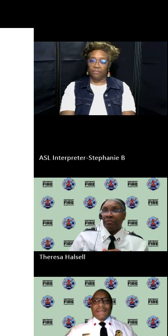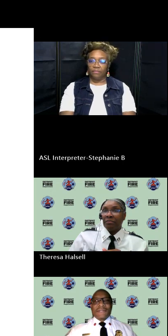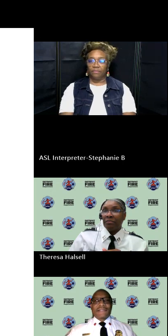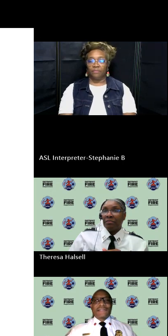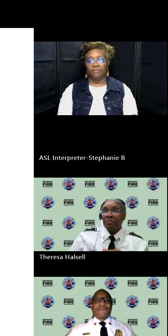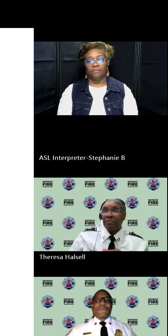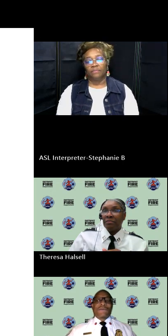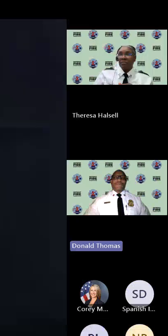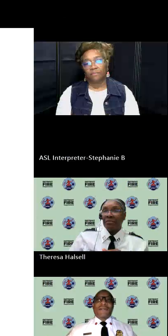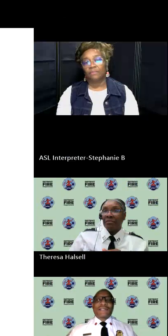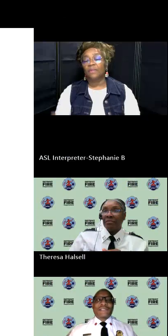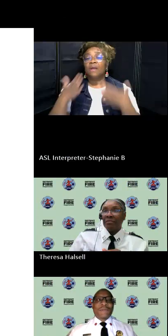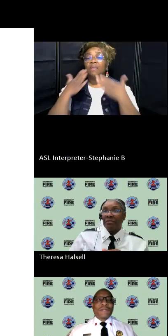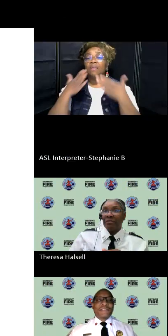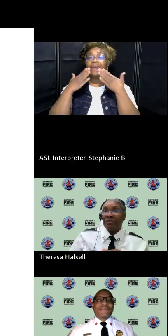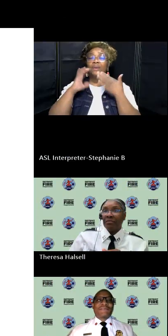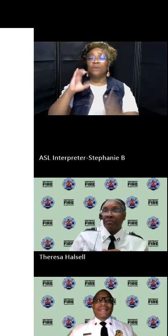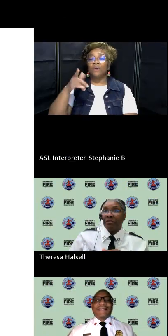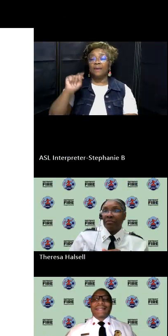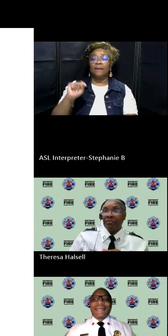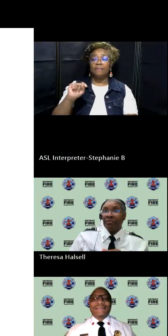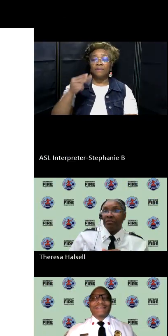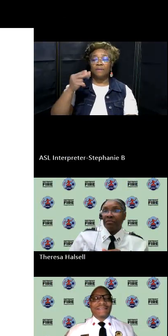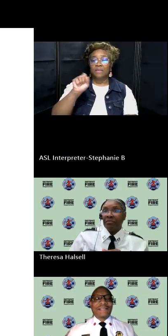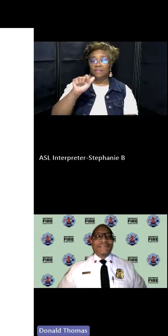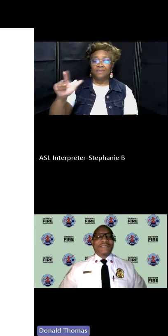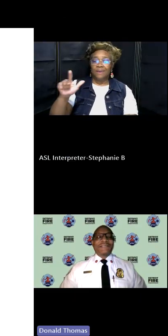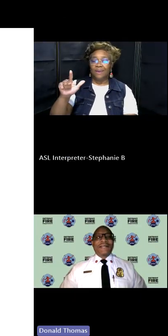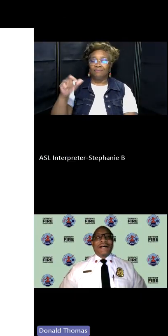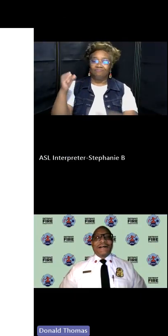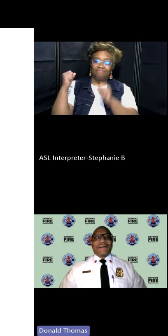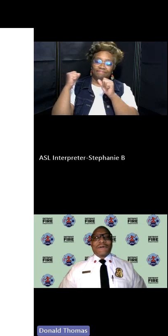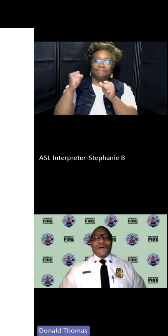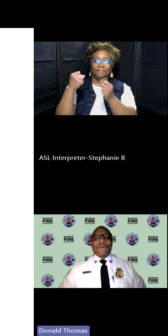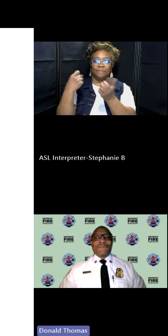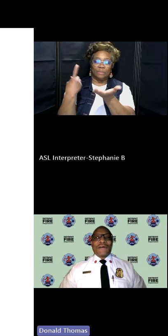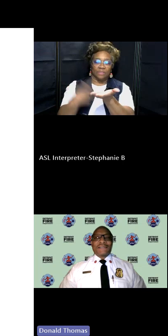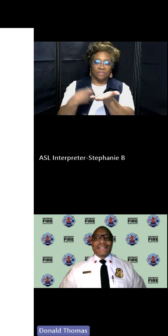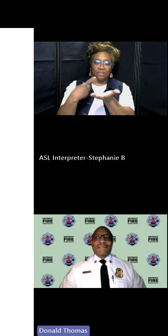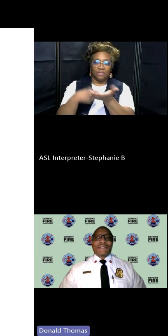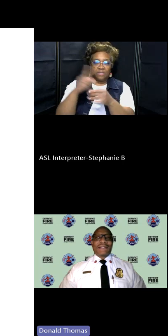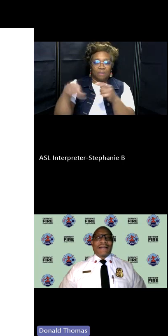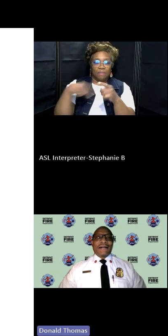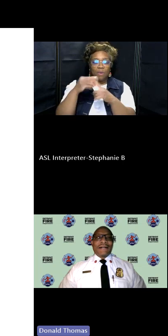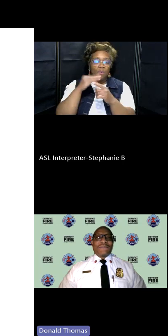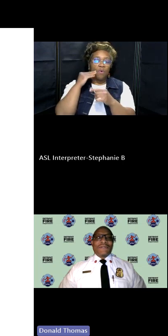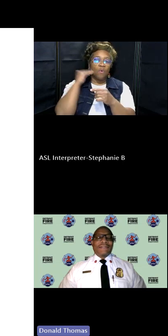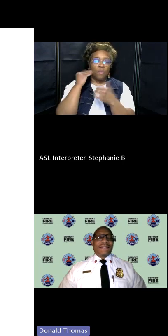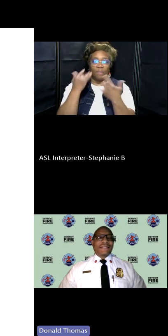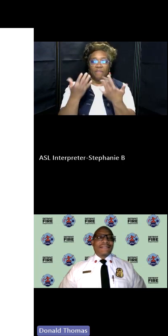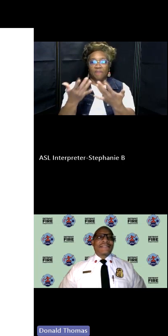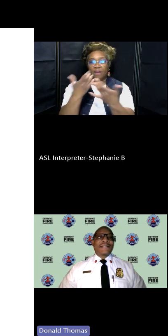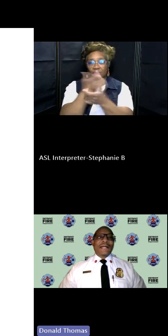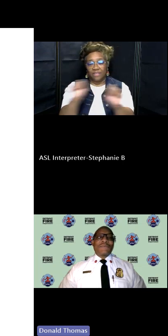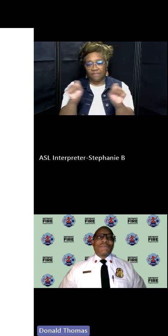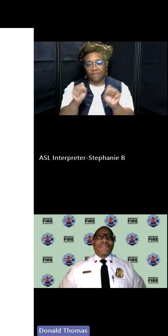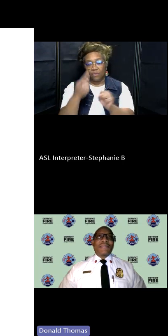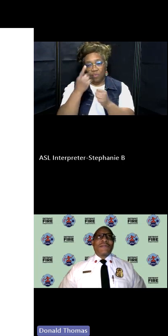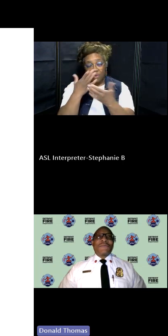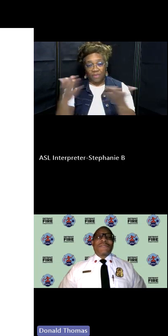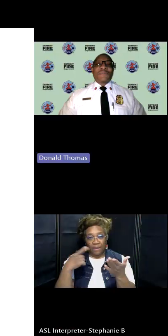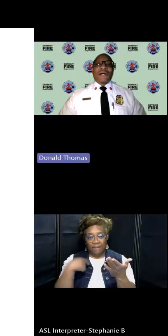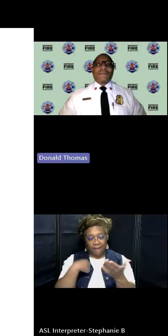Thank you, Captain Hassel, for a very spirited and engaging discussion on home fire safety. One of the things that stuck out